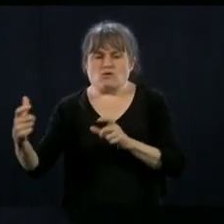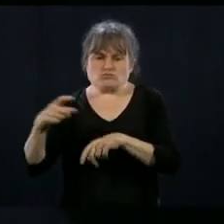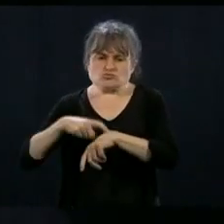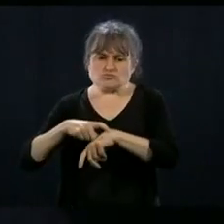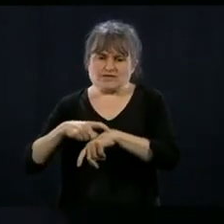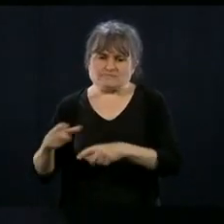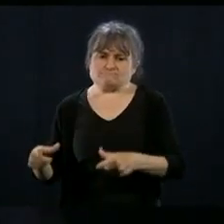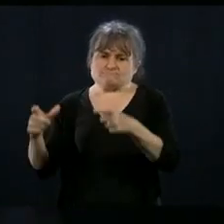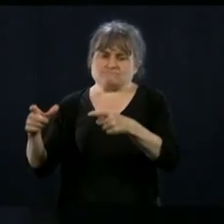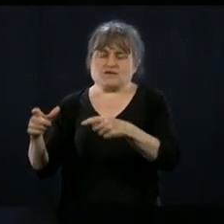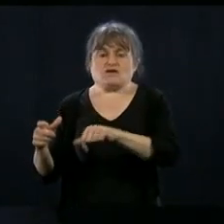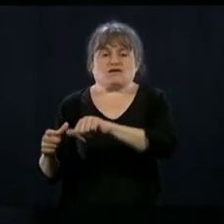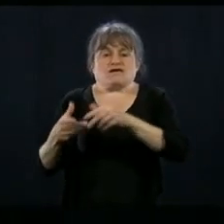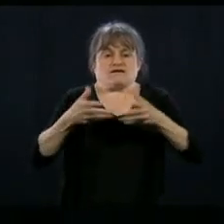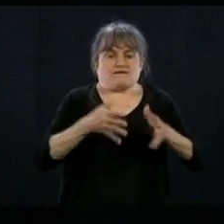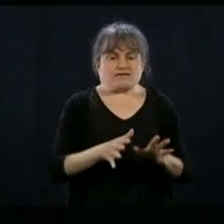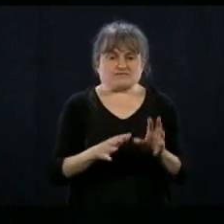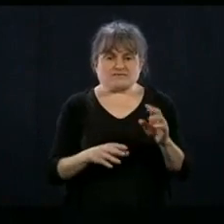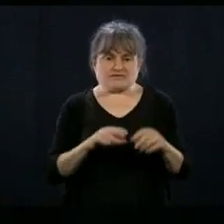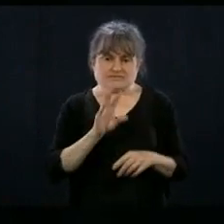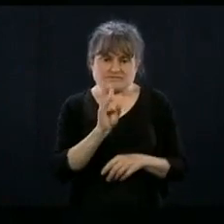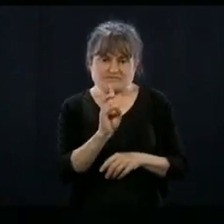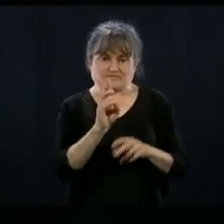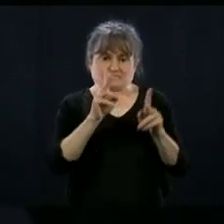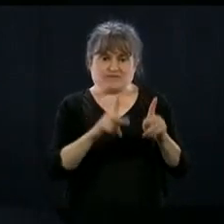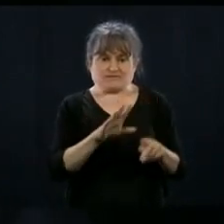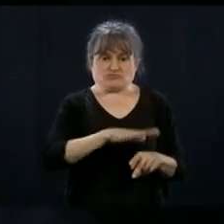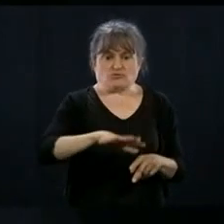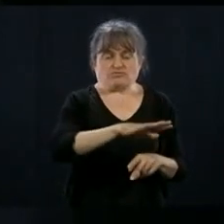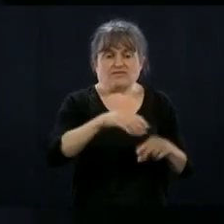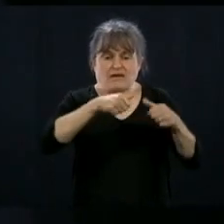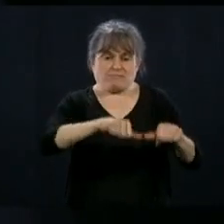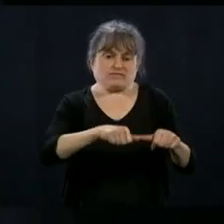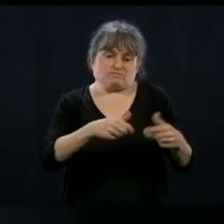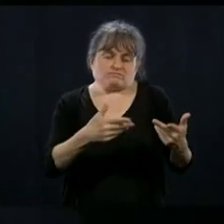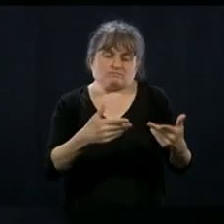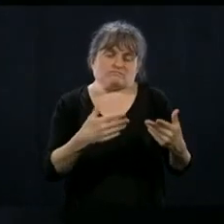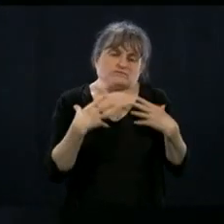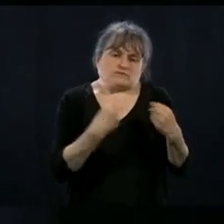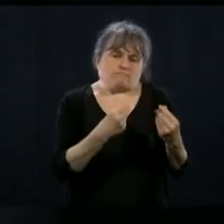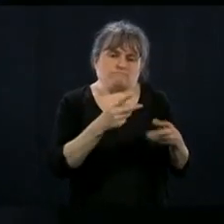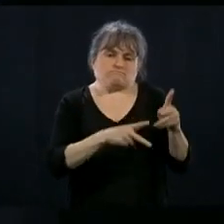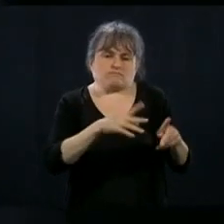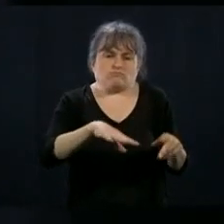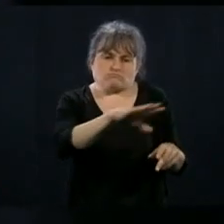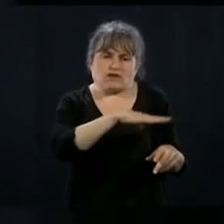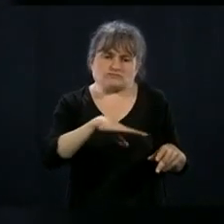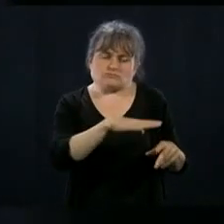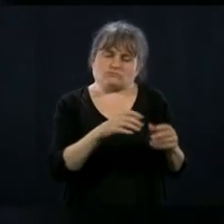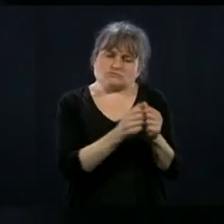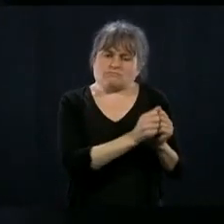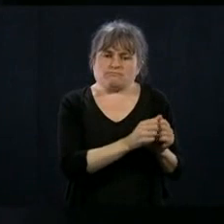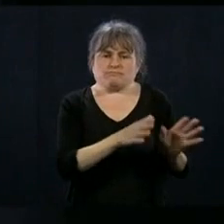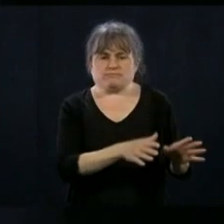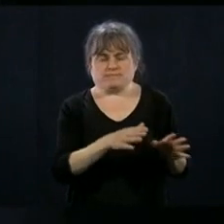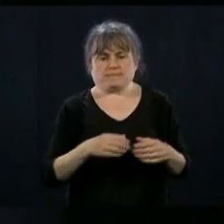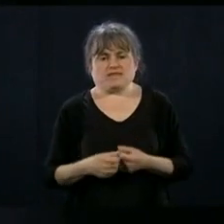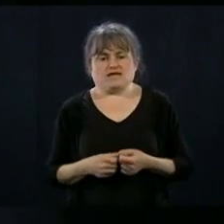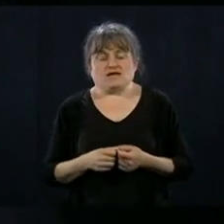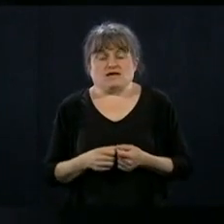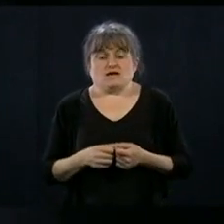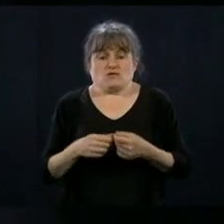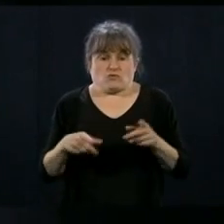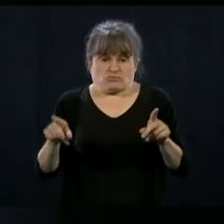6 lived in the population at large. Excuse me. I also wish